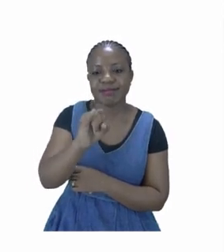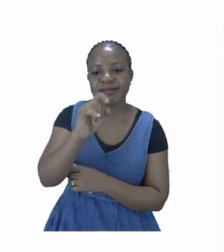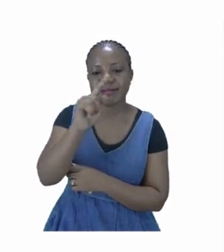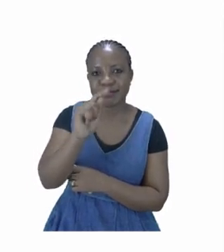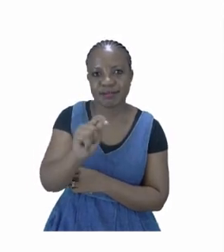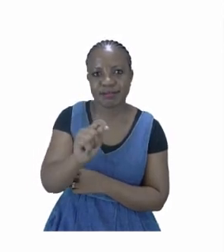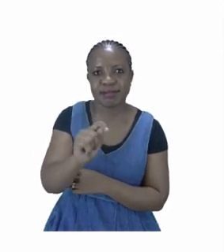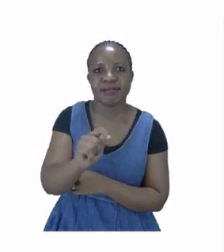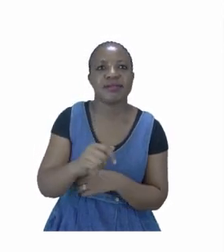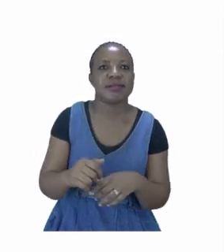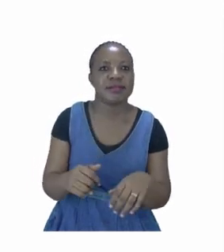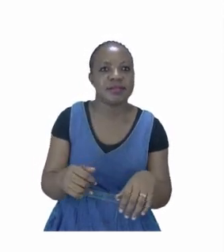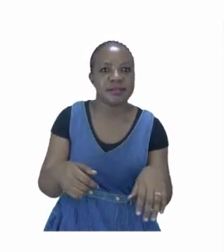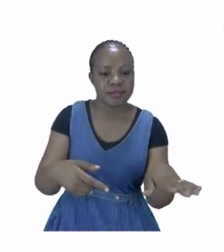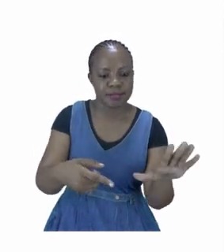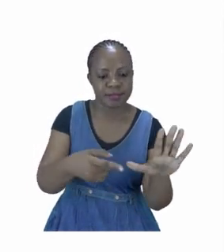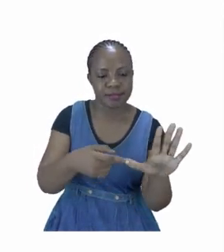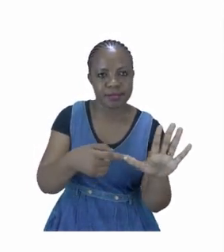Then we have the word